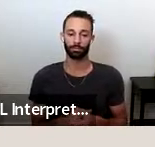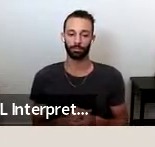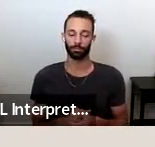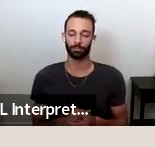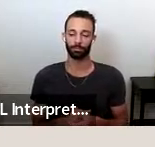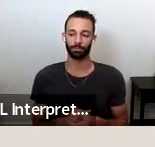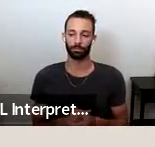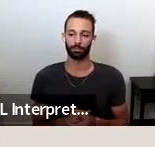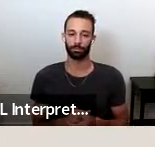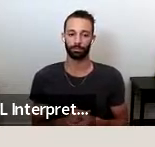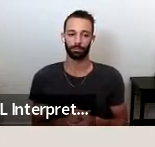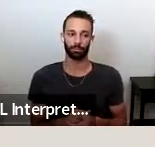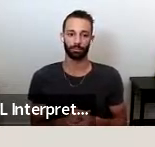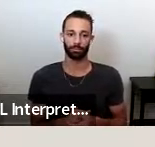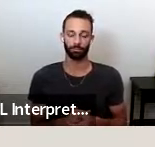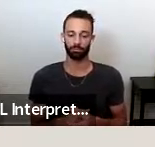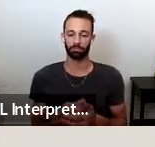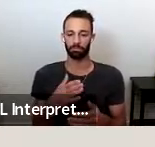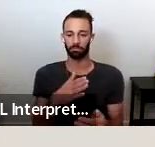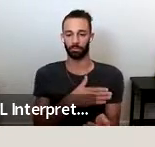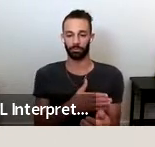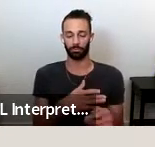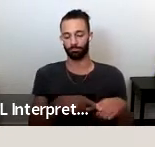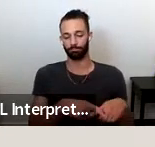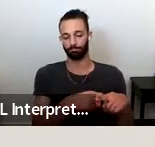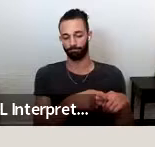Nagasi, could we stop the music, please?